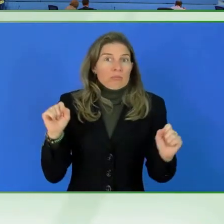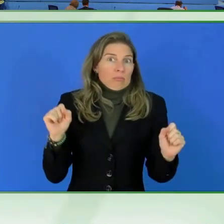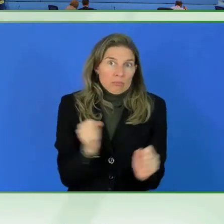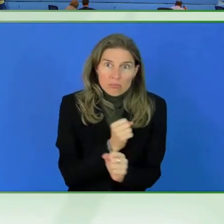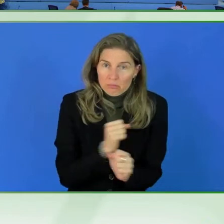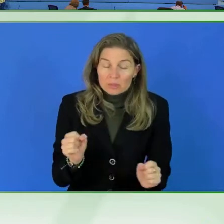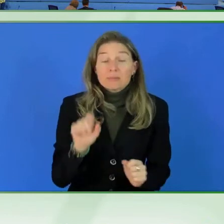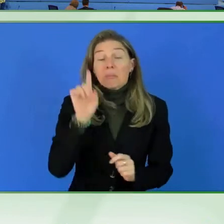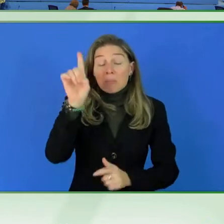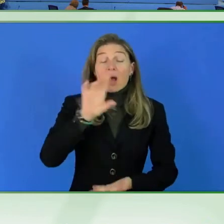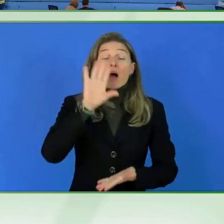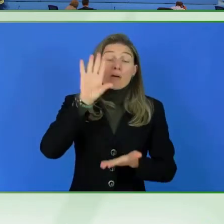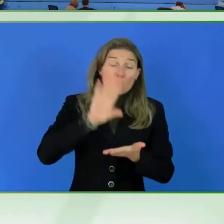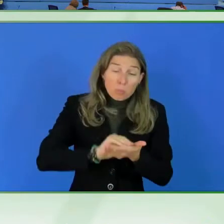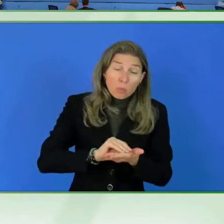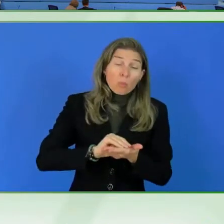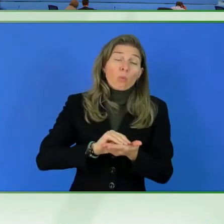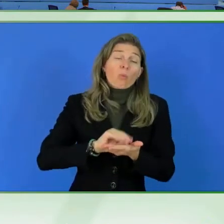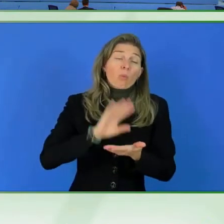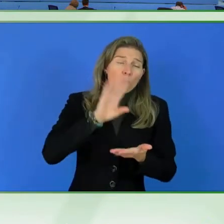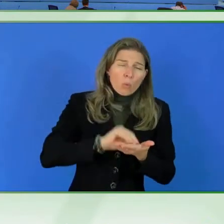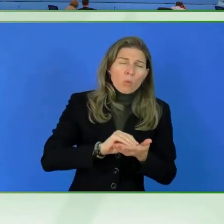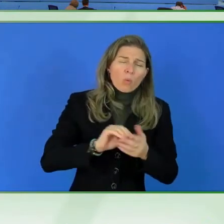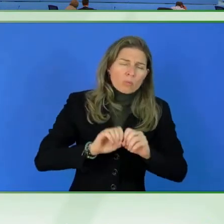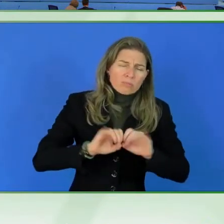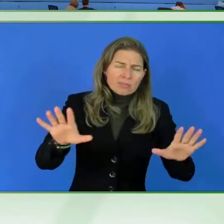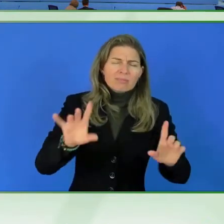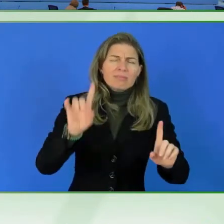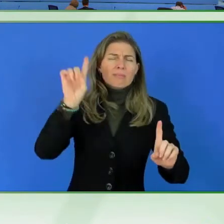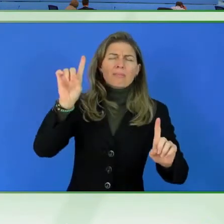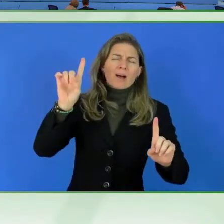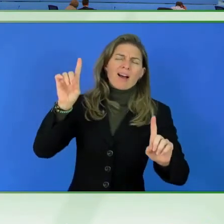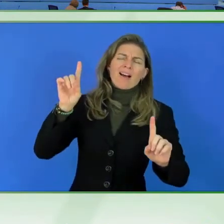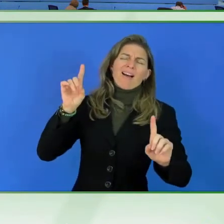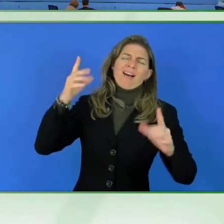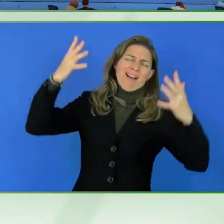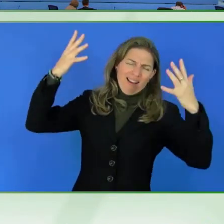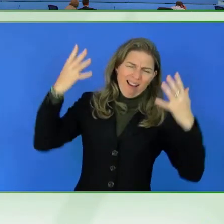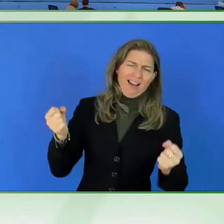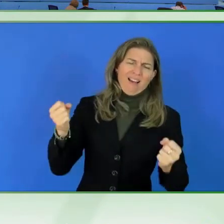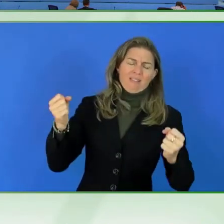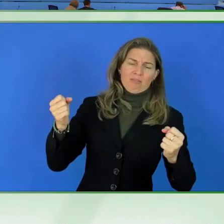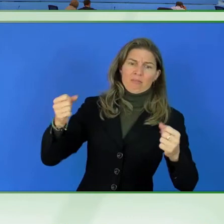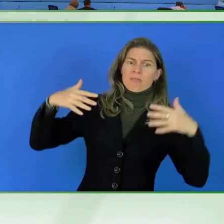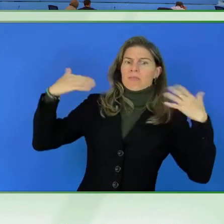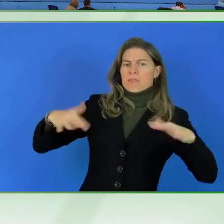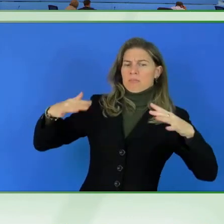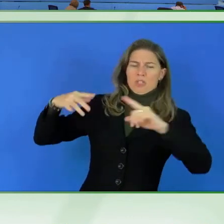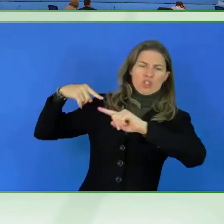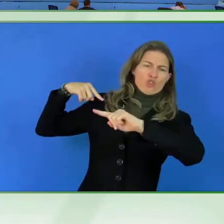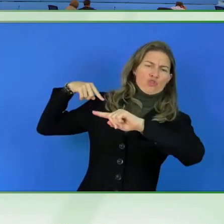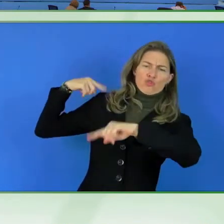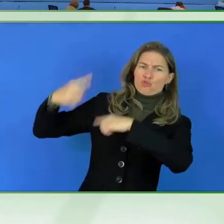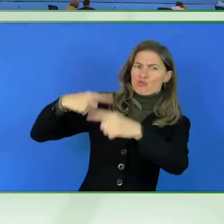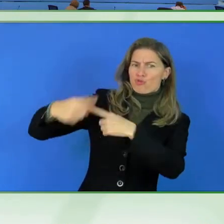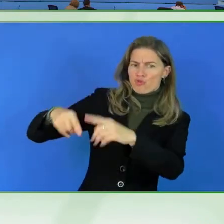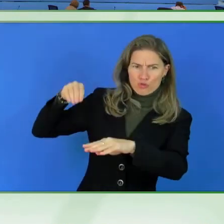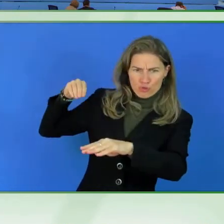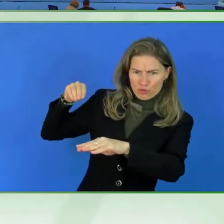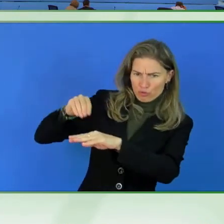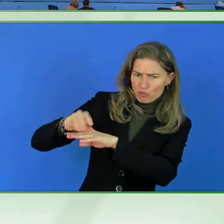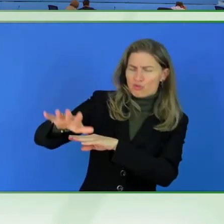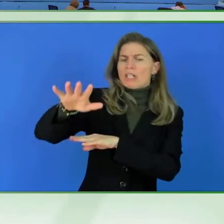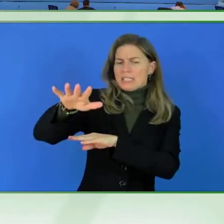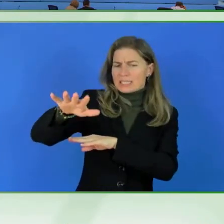are certain megatrends already very clearly to be seen. Some of them, like the accessibility